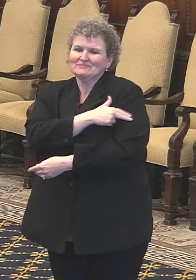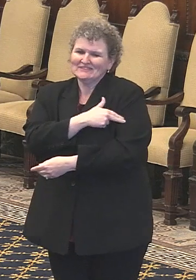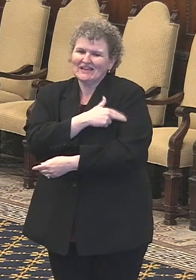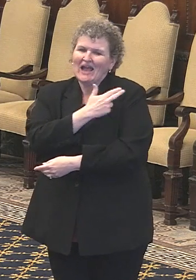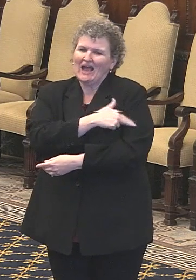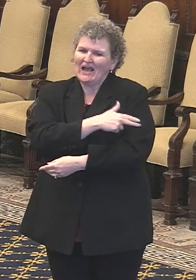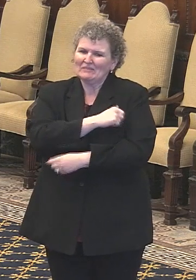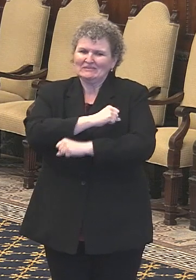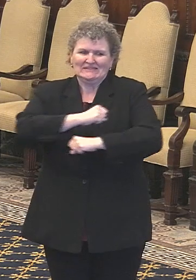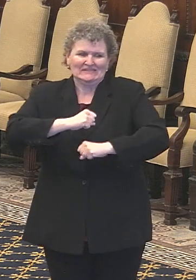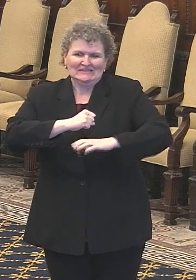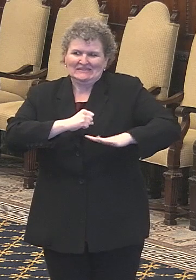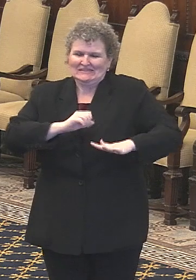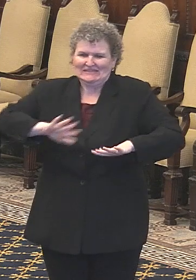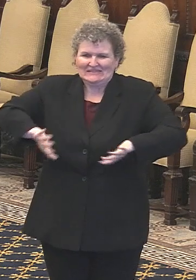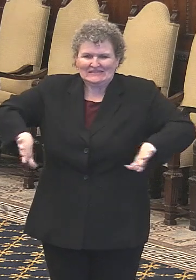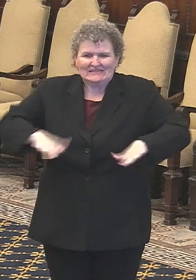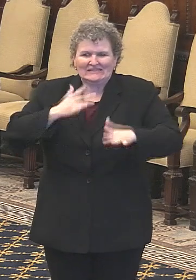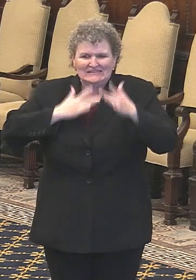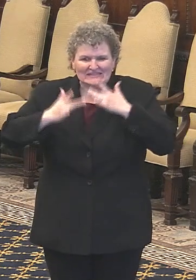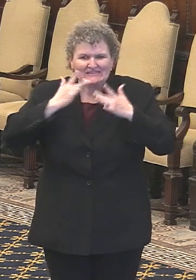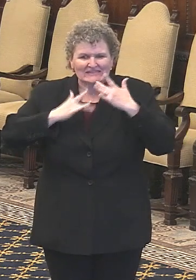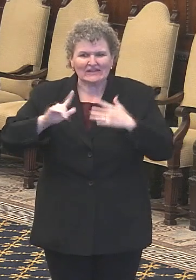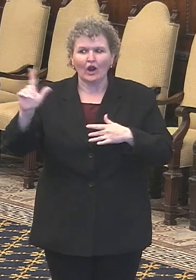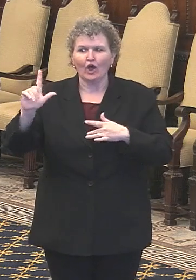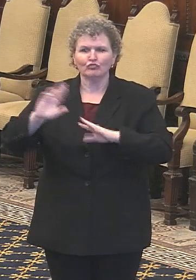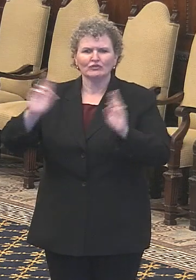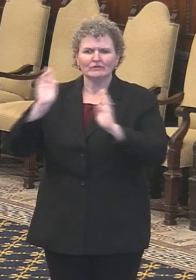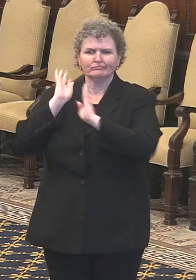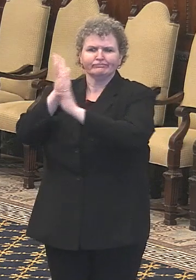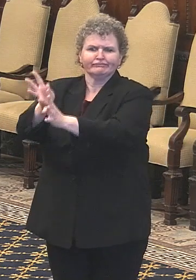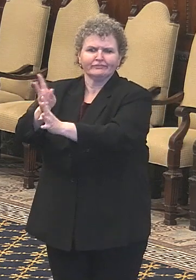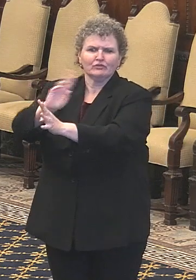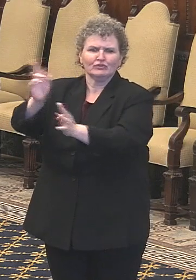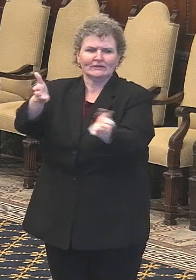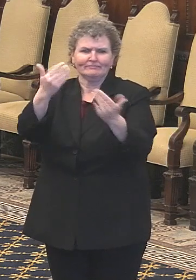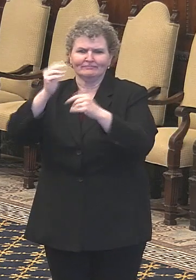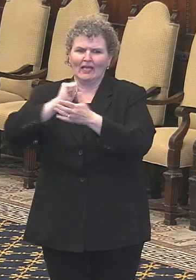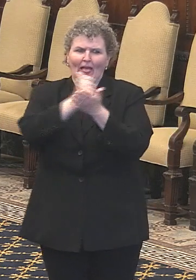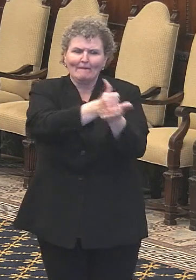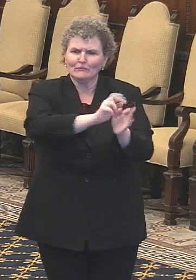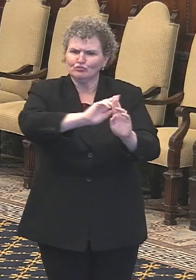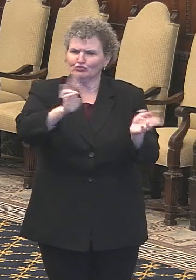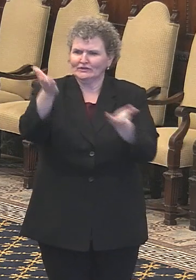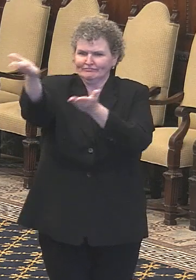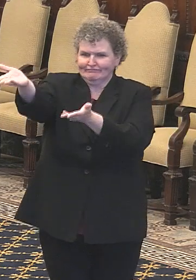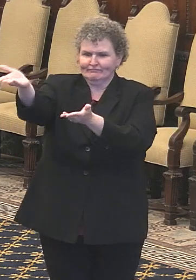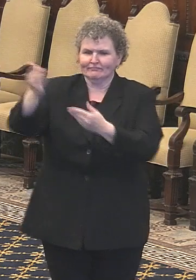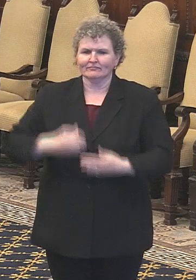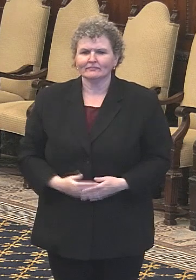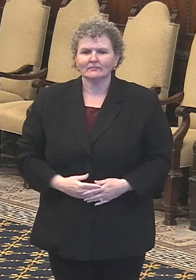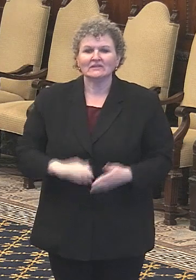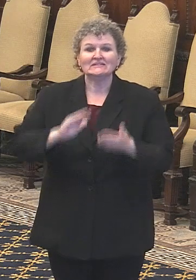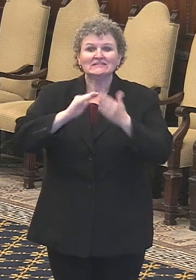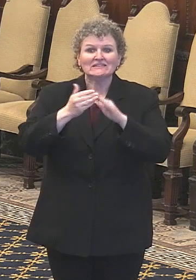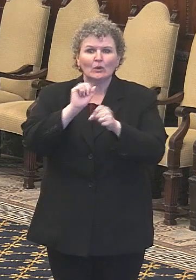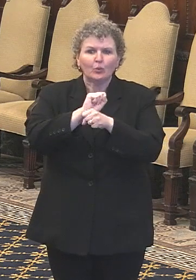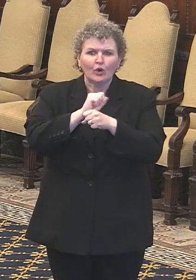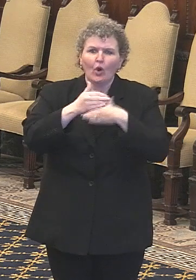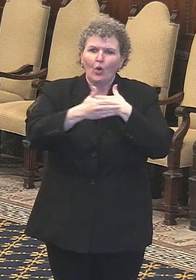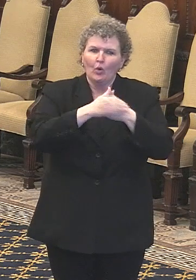and the Liacouras Center facility is now set up to help alleviate that situation. The city is working closely with hospitals and the